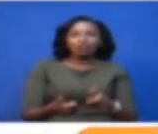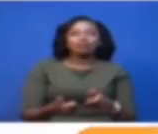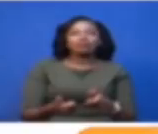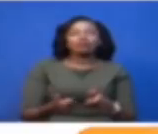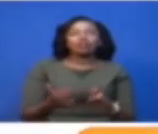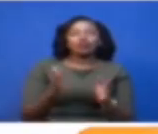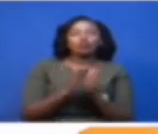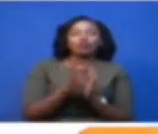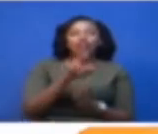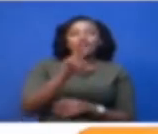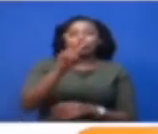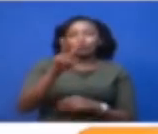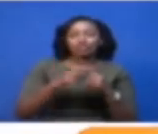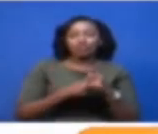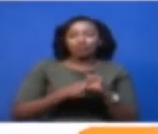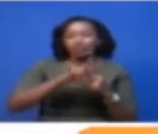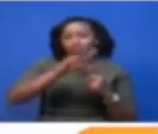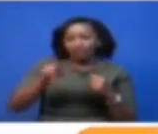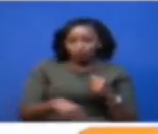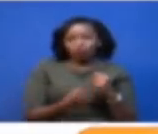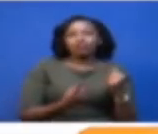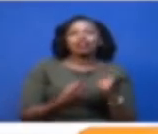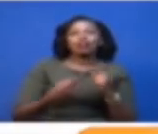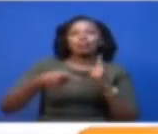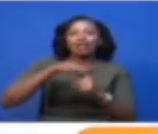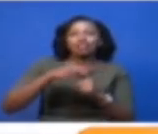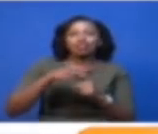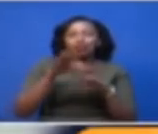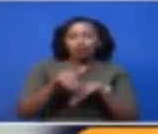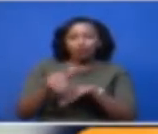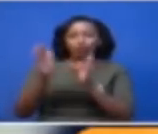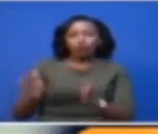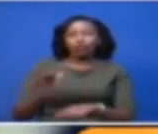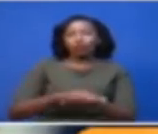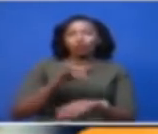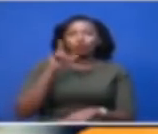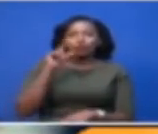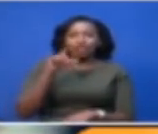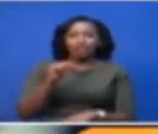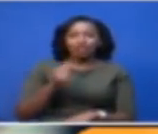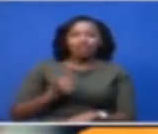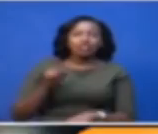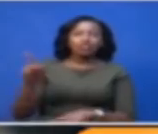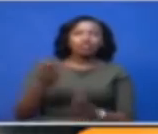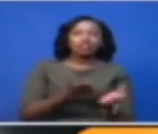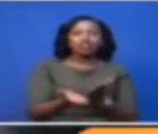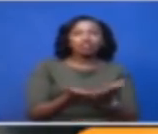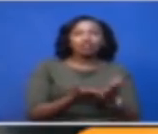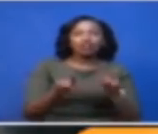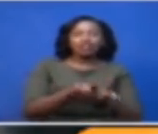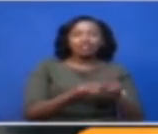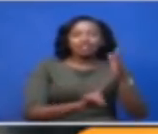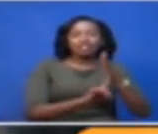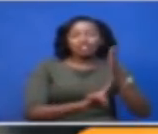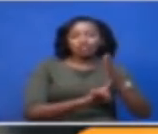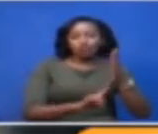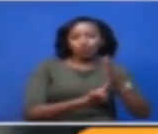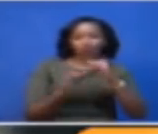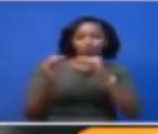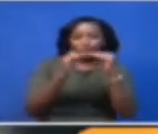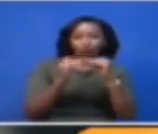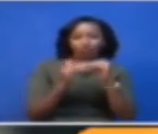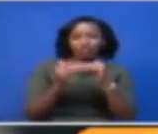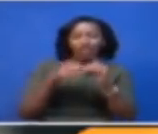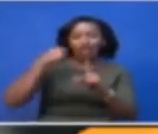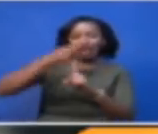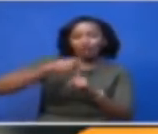her 27,000 plus followers on Twitter, Nanjira serves as the Digital Equality Advocacy